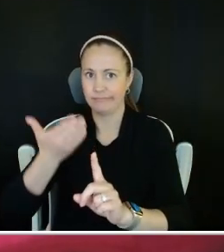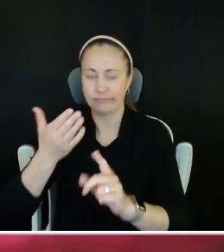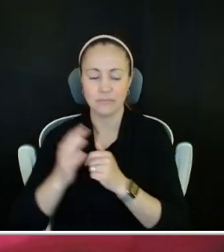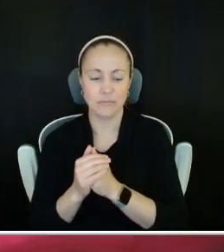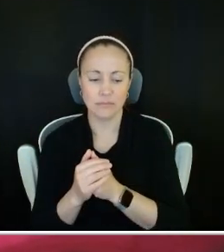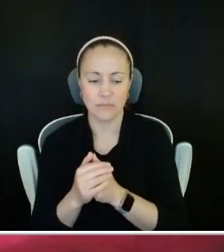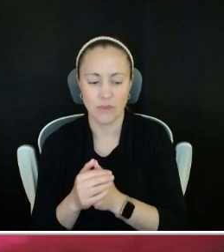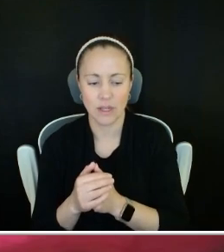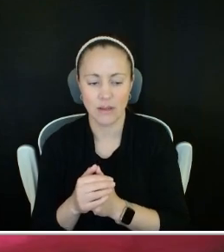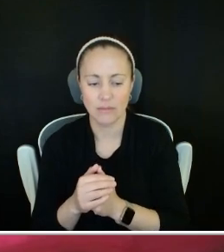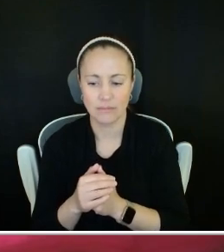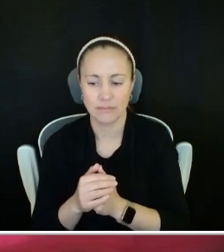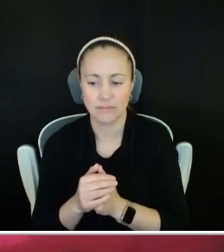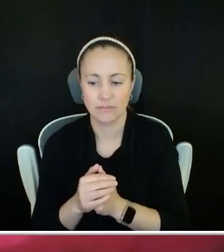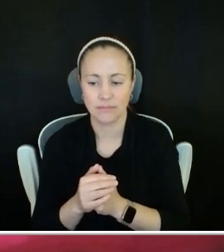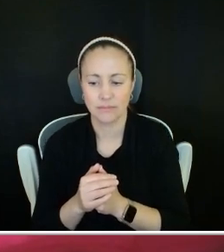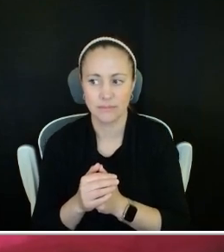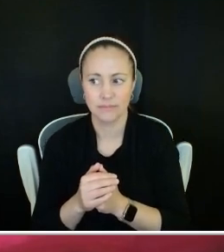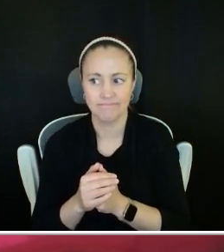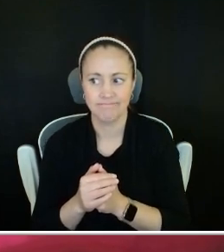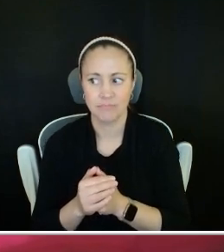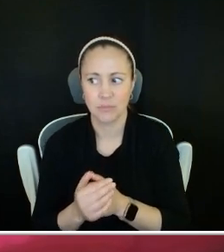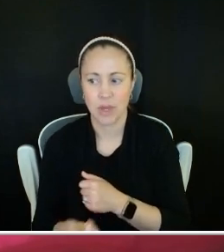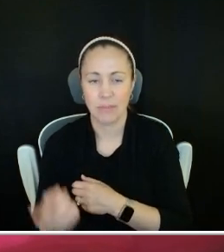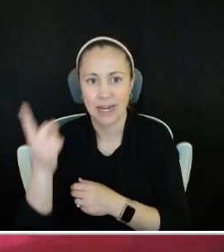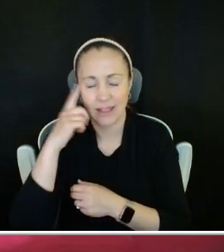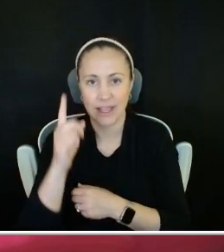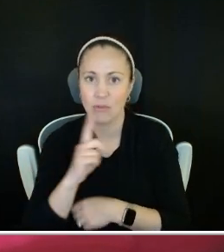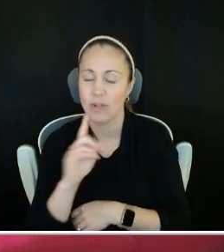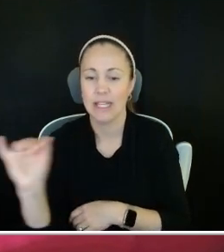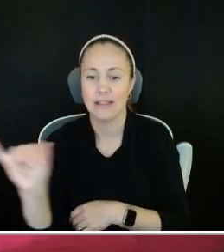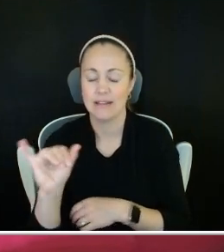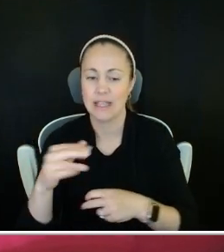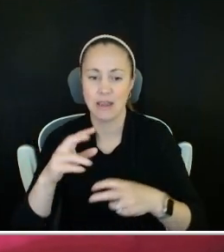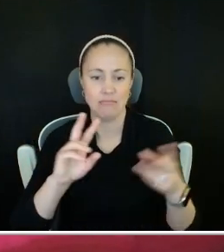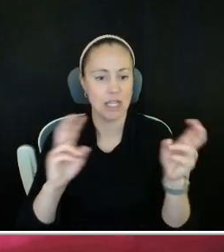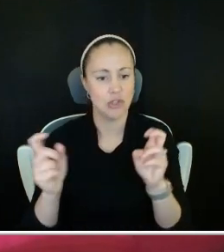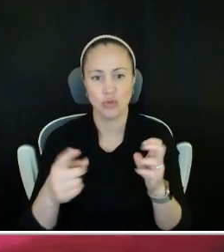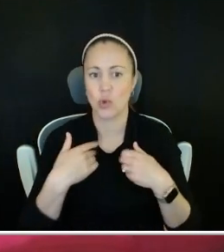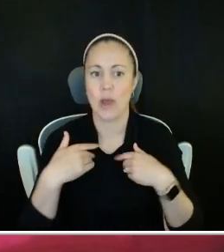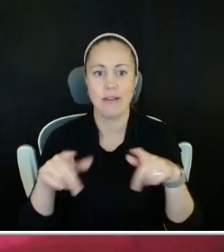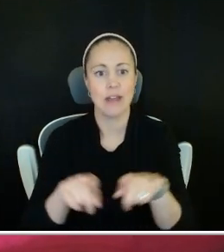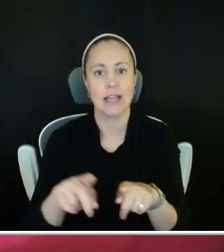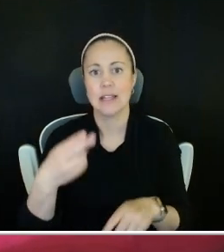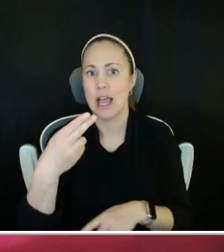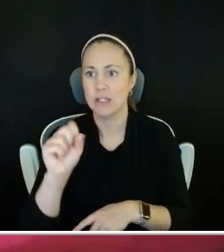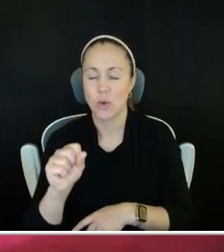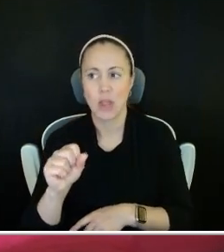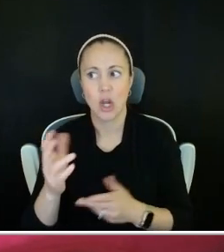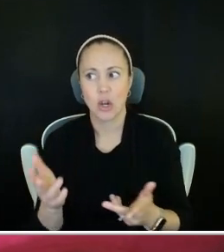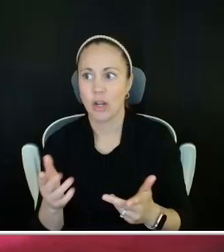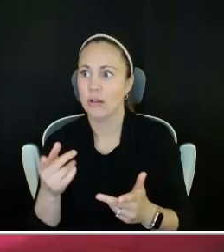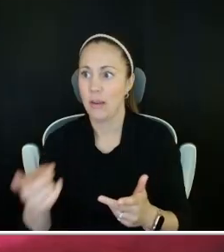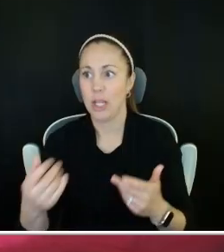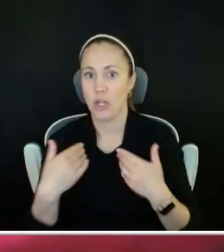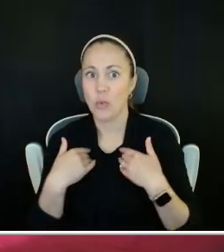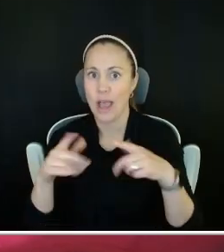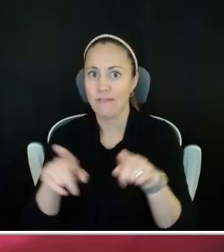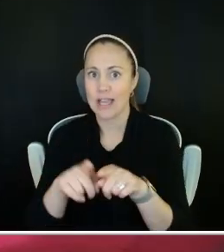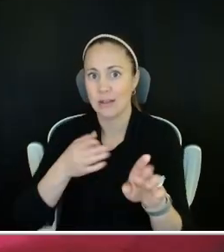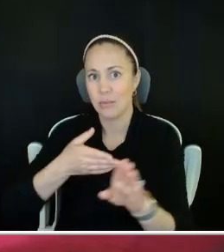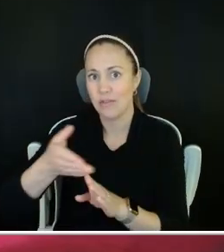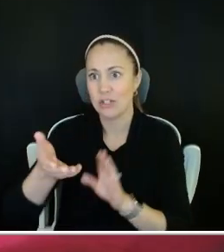I think that, the same issues you have as a high schooler, you have as a professional